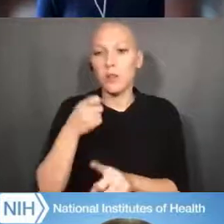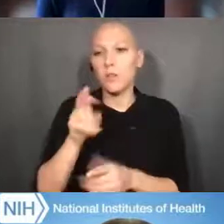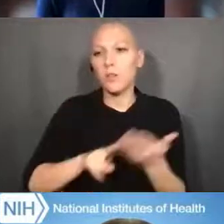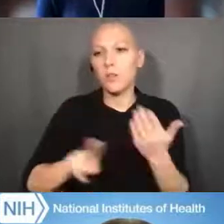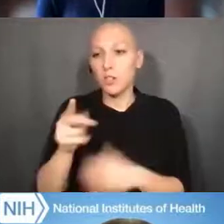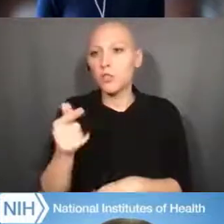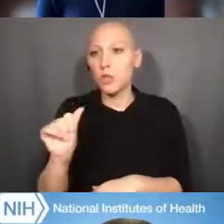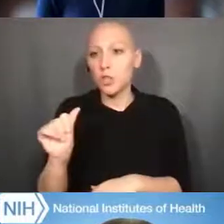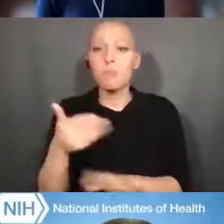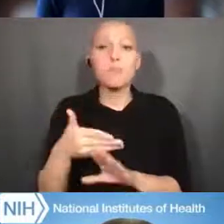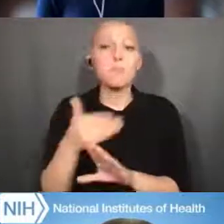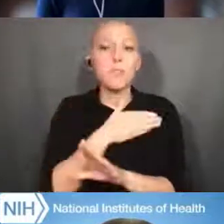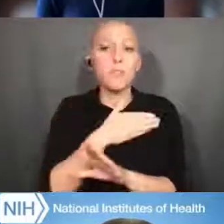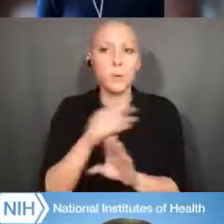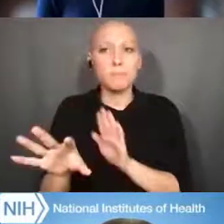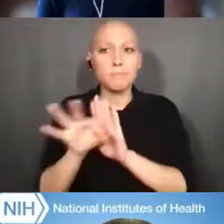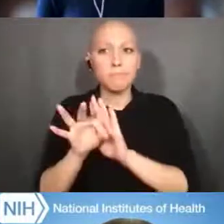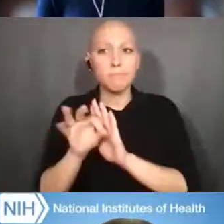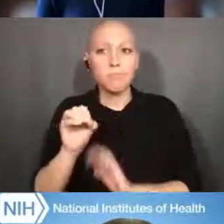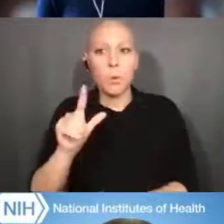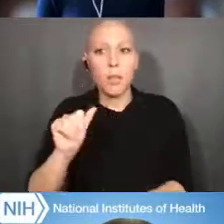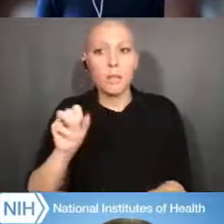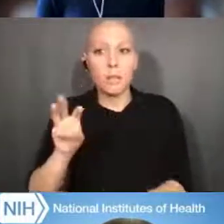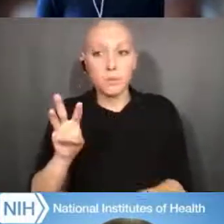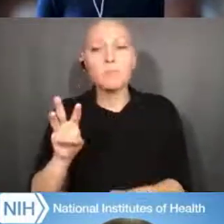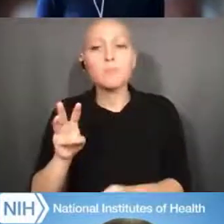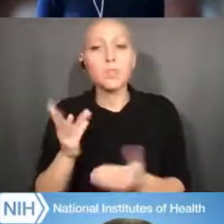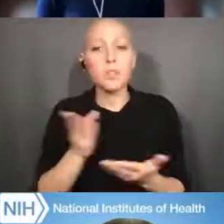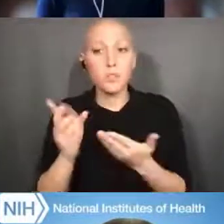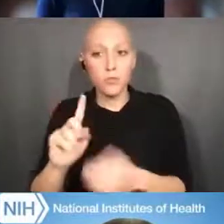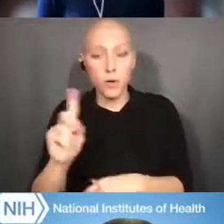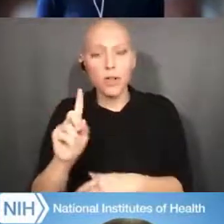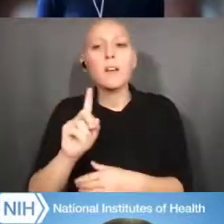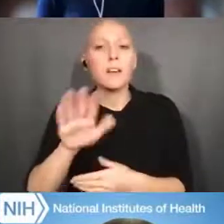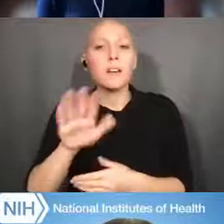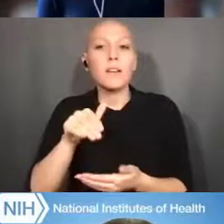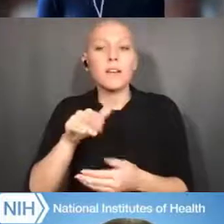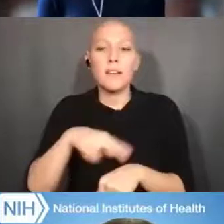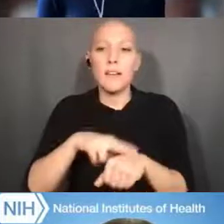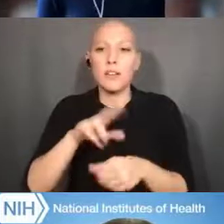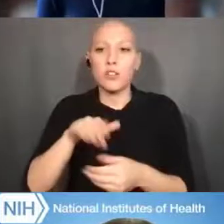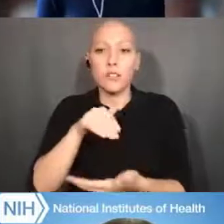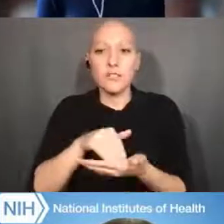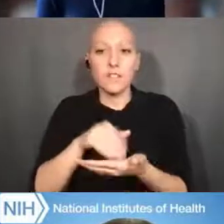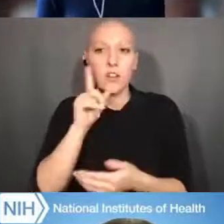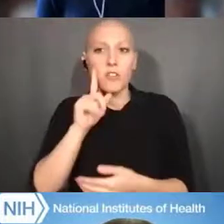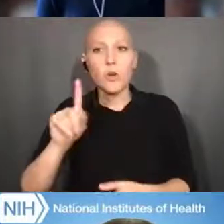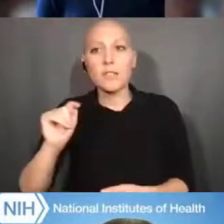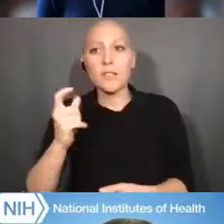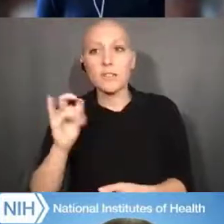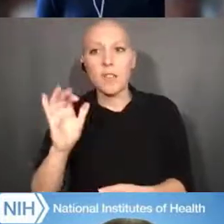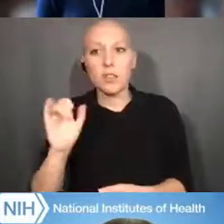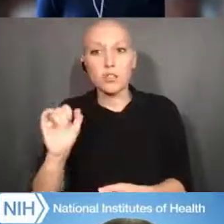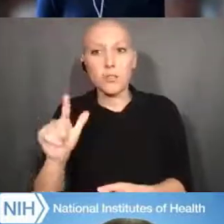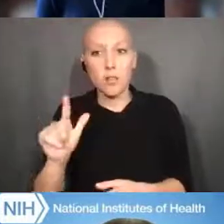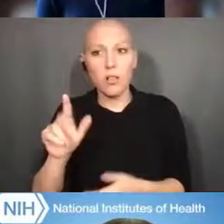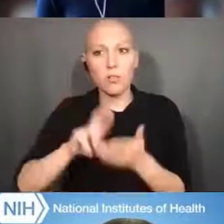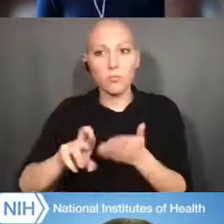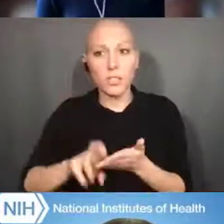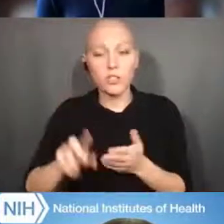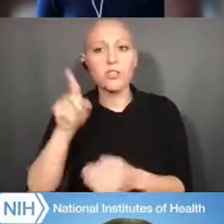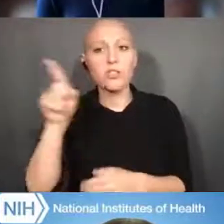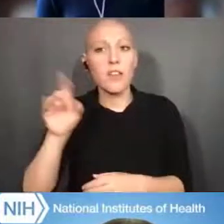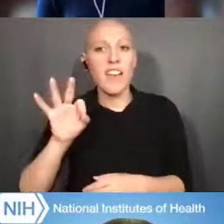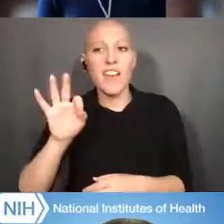at OLAW, she served as a veterinary medical officer at the National Center for Toxicological Research at the U.S. Food and Drug Administration in